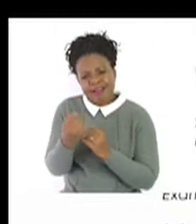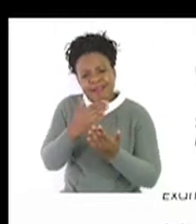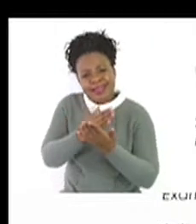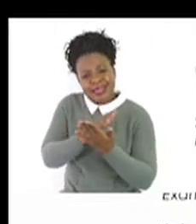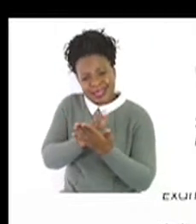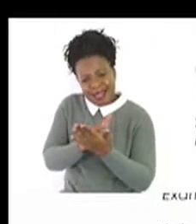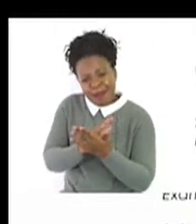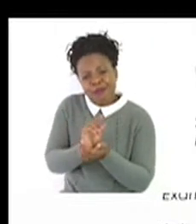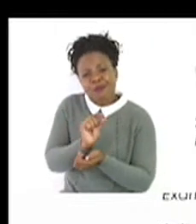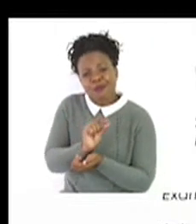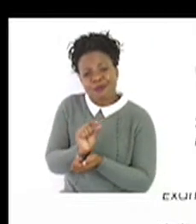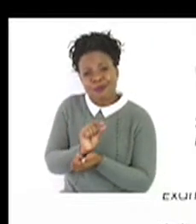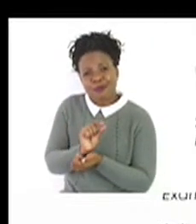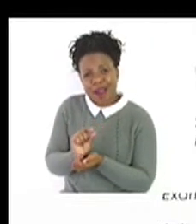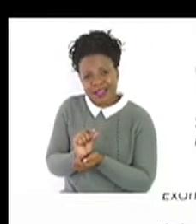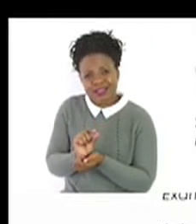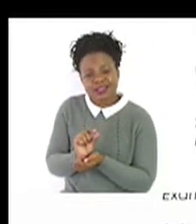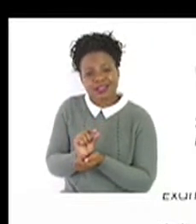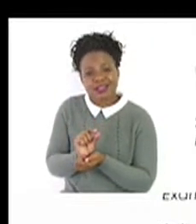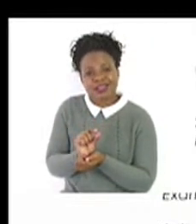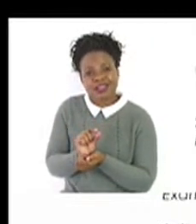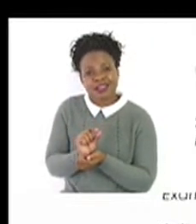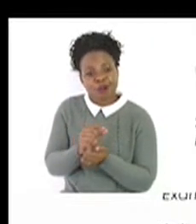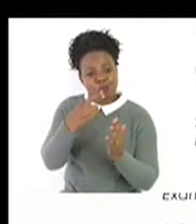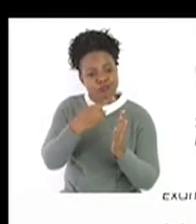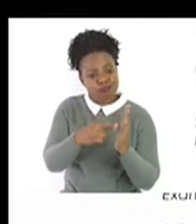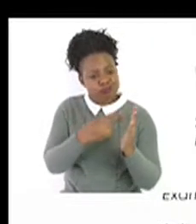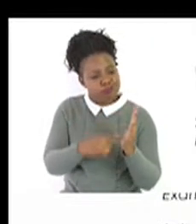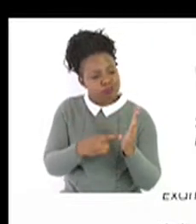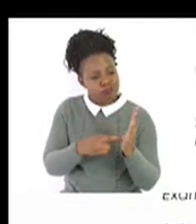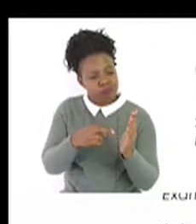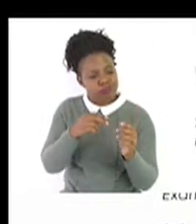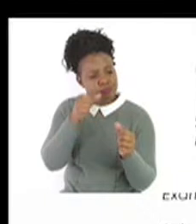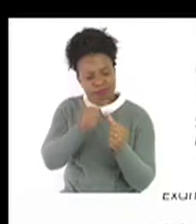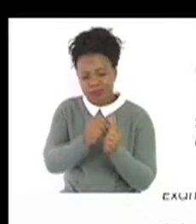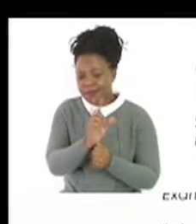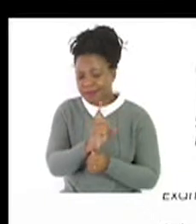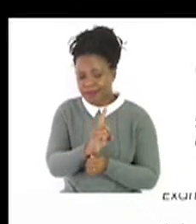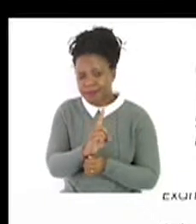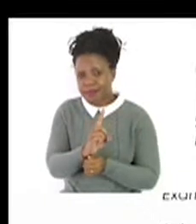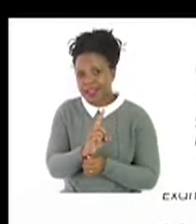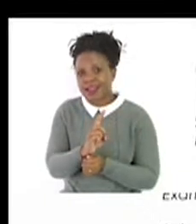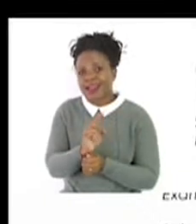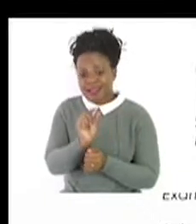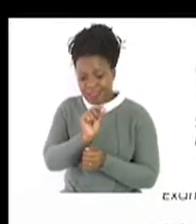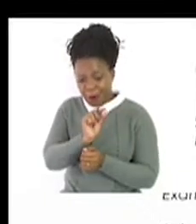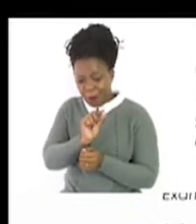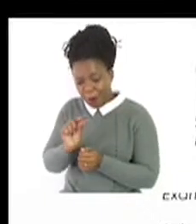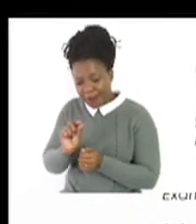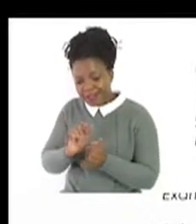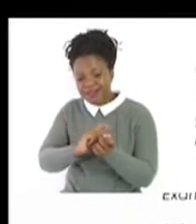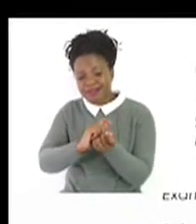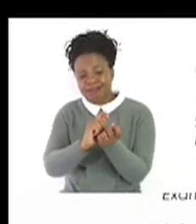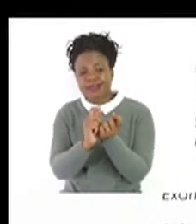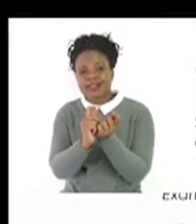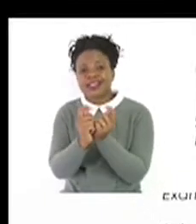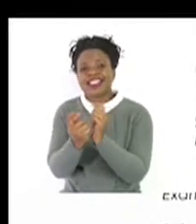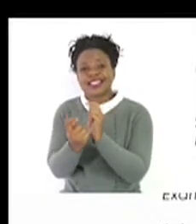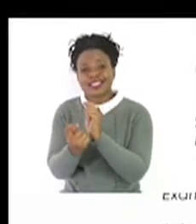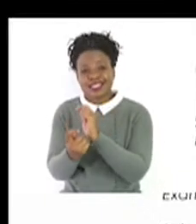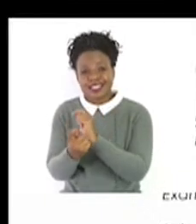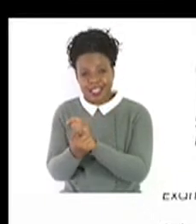all. Example, we've got nouns like